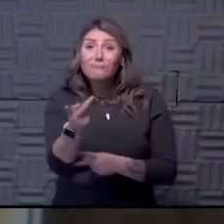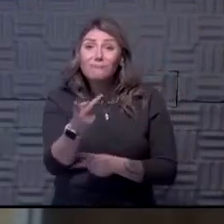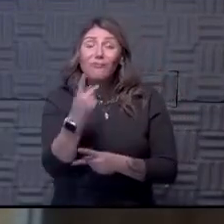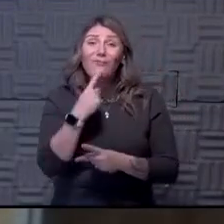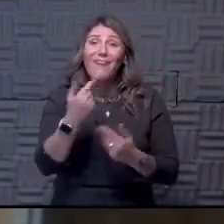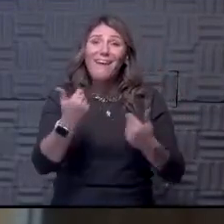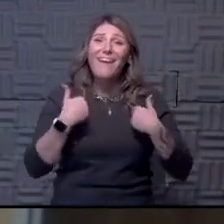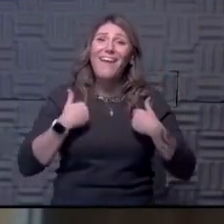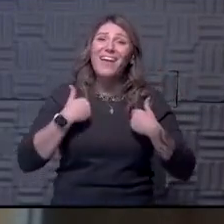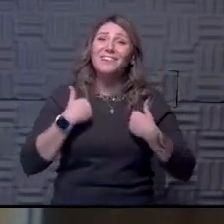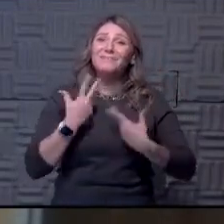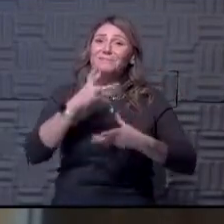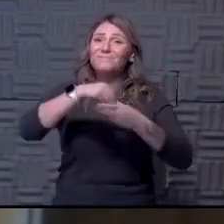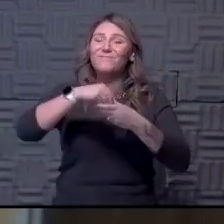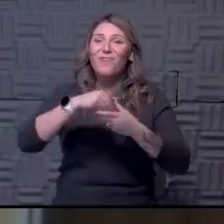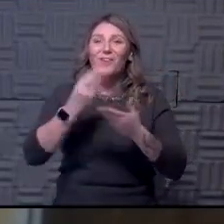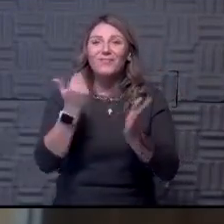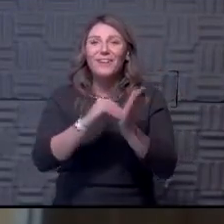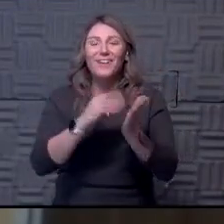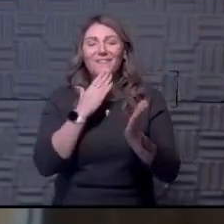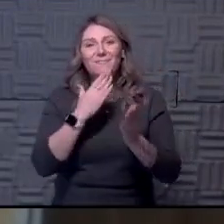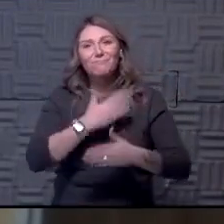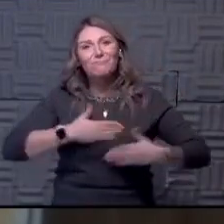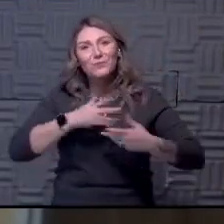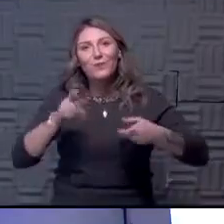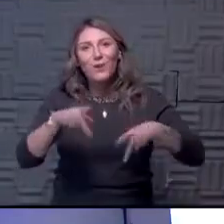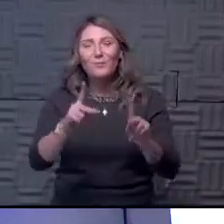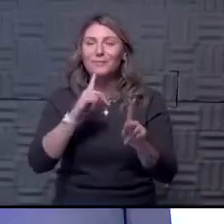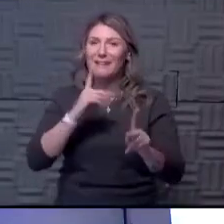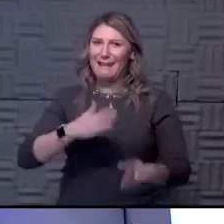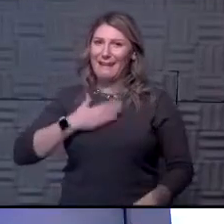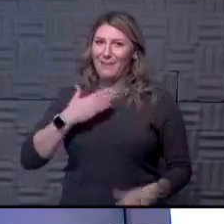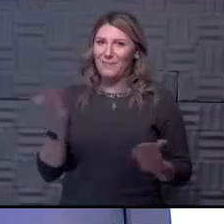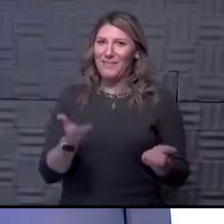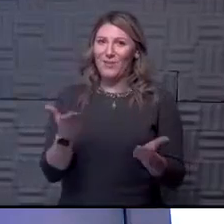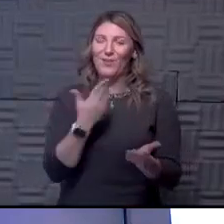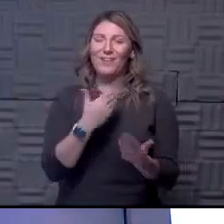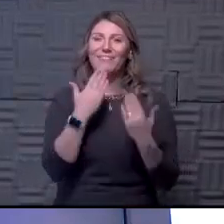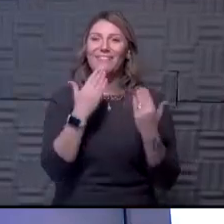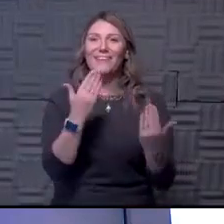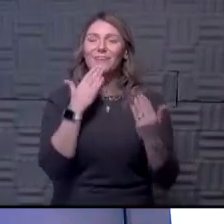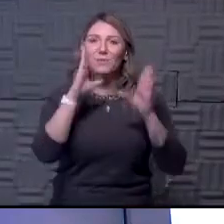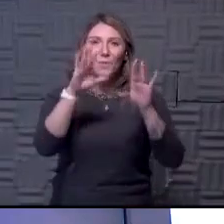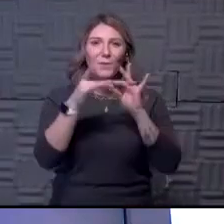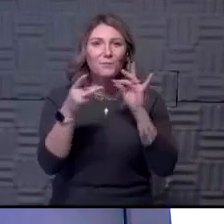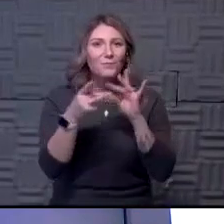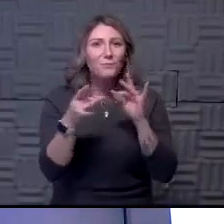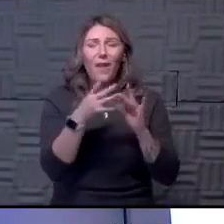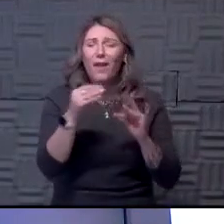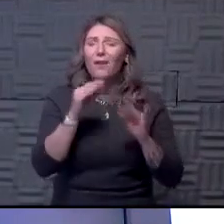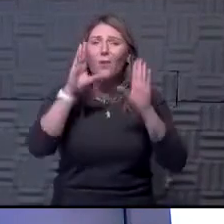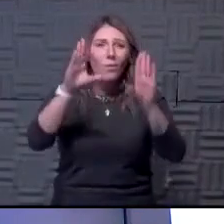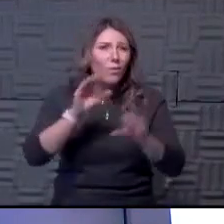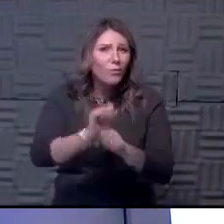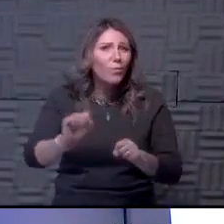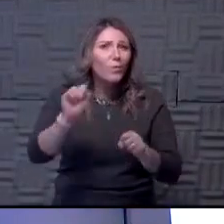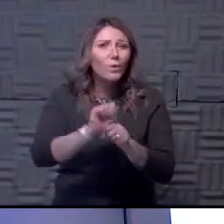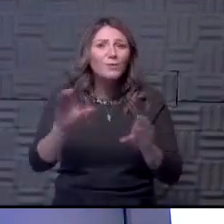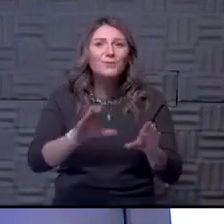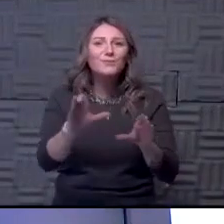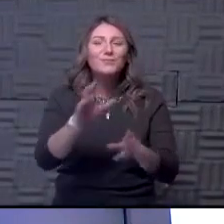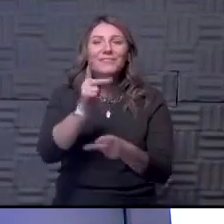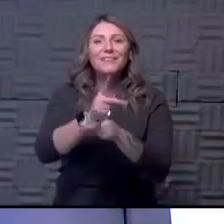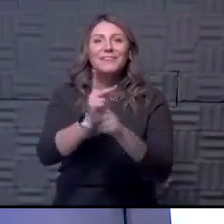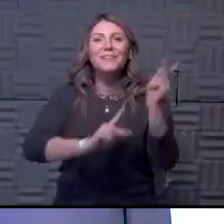on again. We really appreciate the opportunity. We're delighted you were here, and thanks for your great messaging, all the great work you have done to help keep people safe. That's